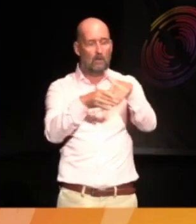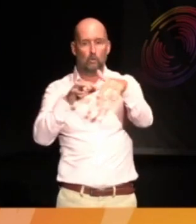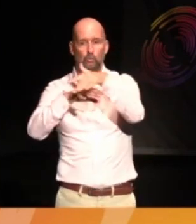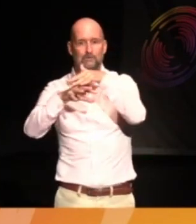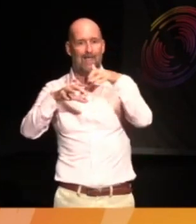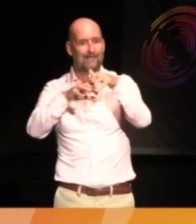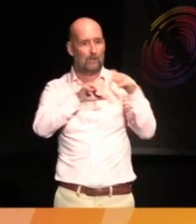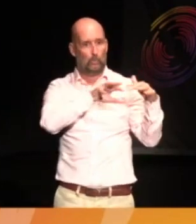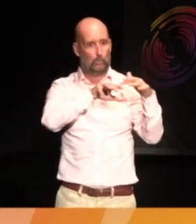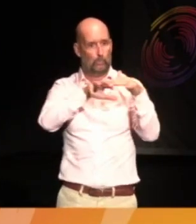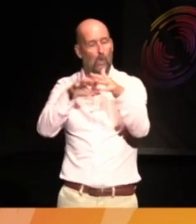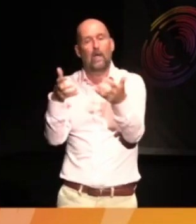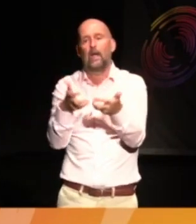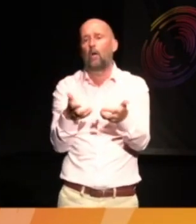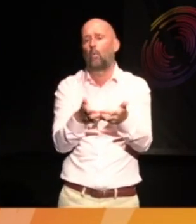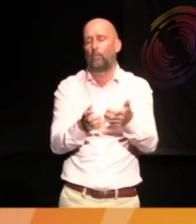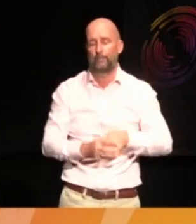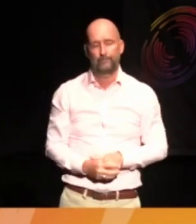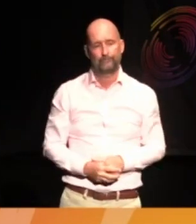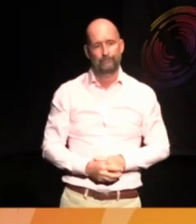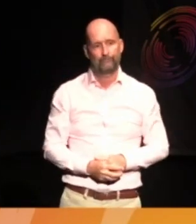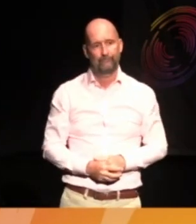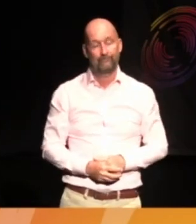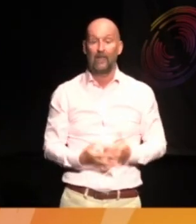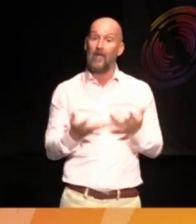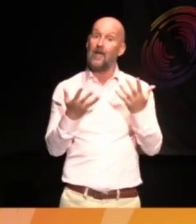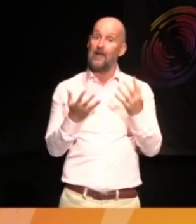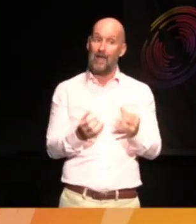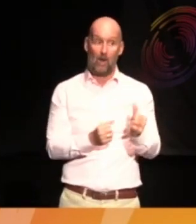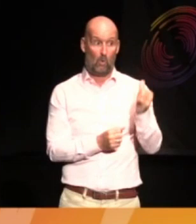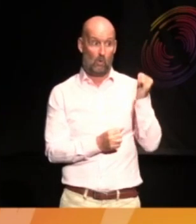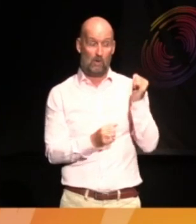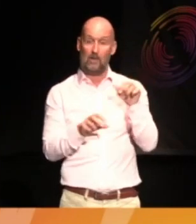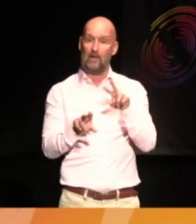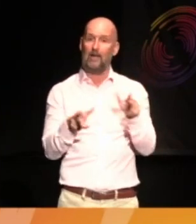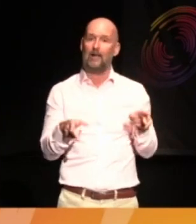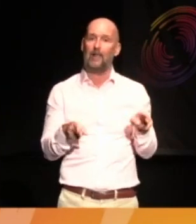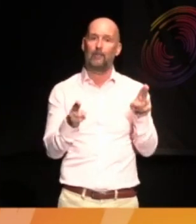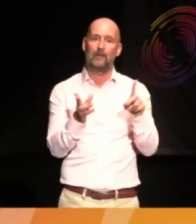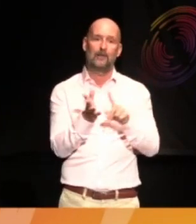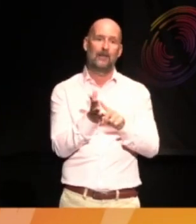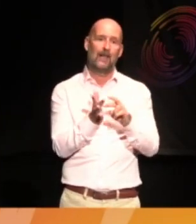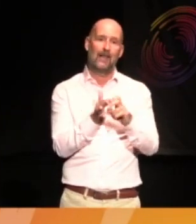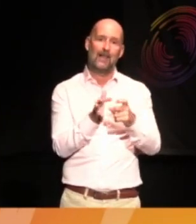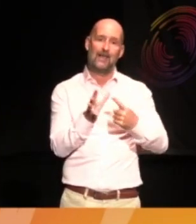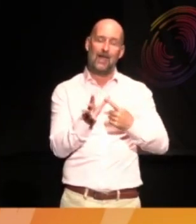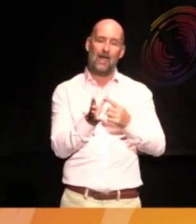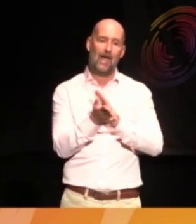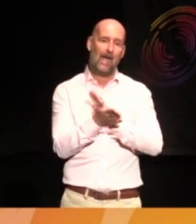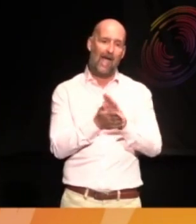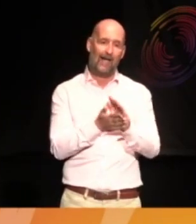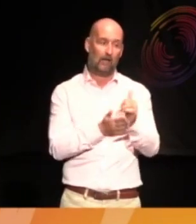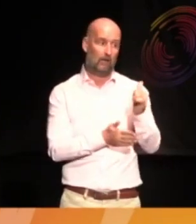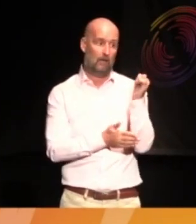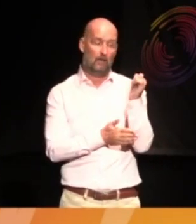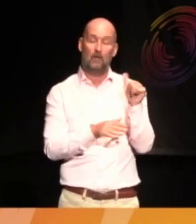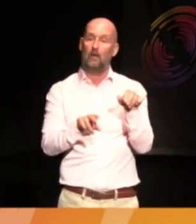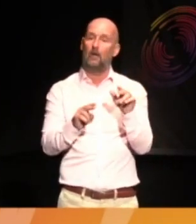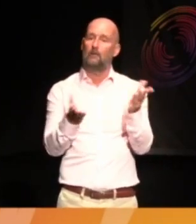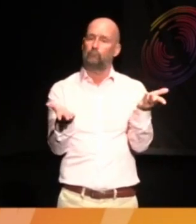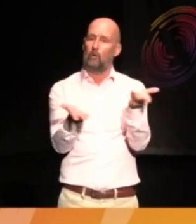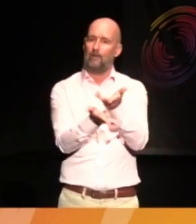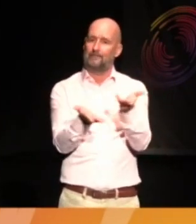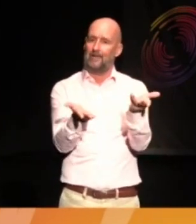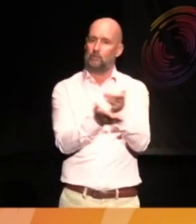broadly. So, we're now going to hear from Leena Haque via video. This is the conversation